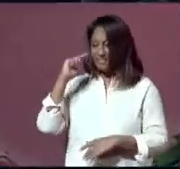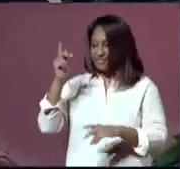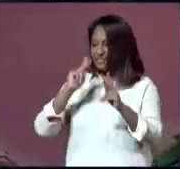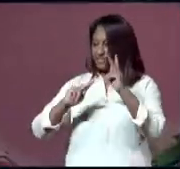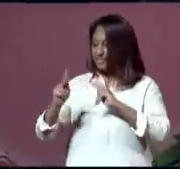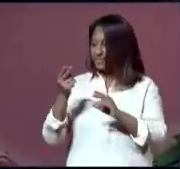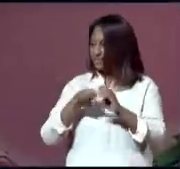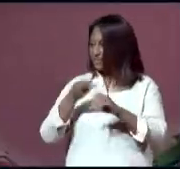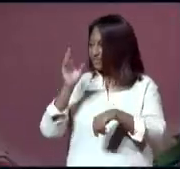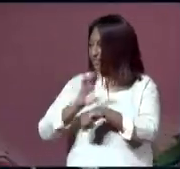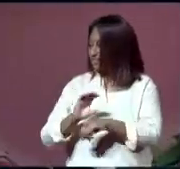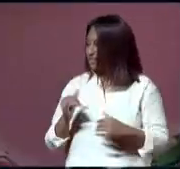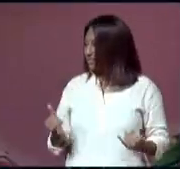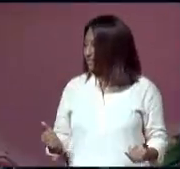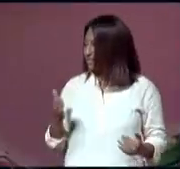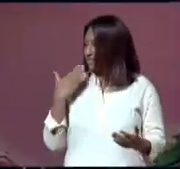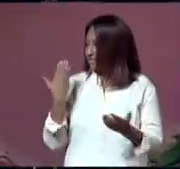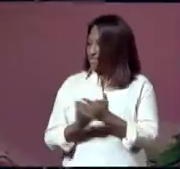today?